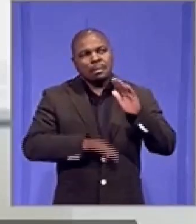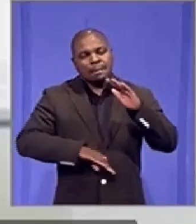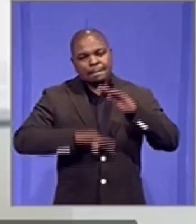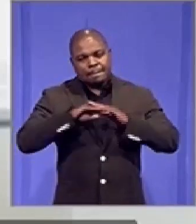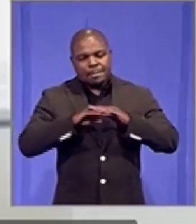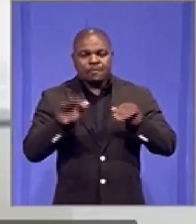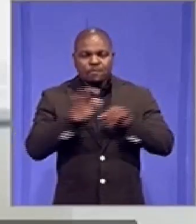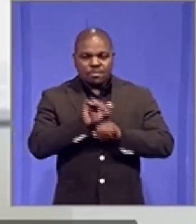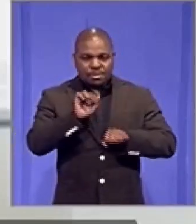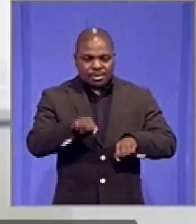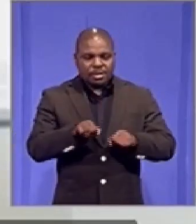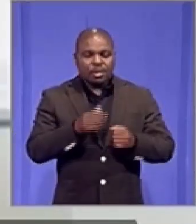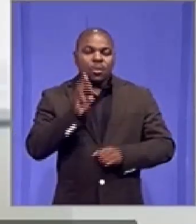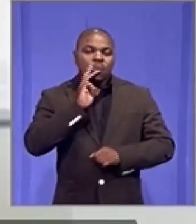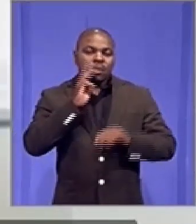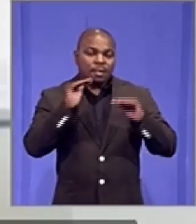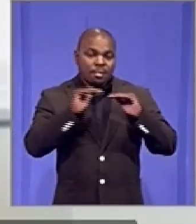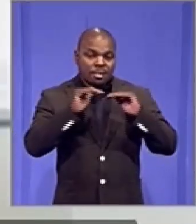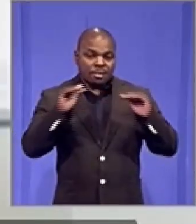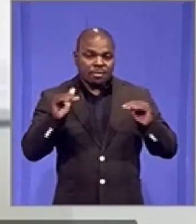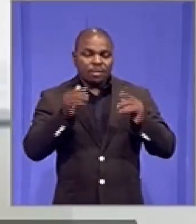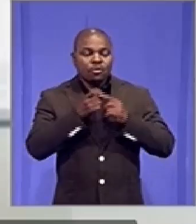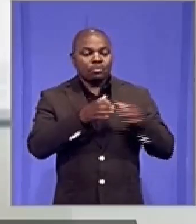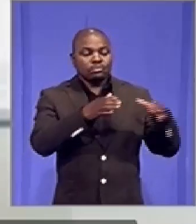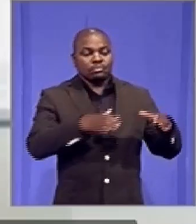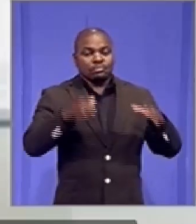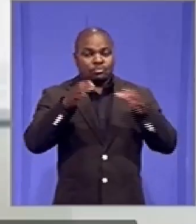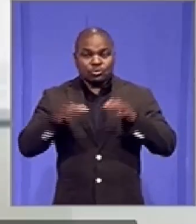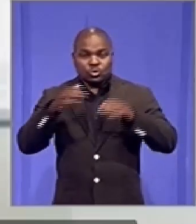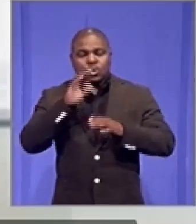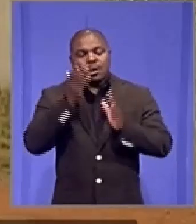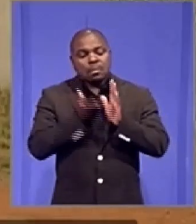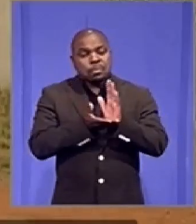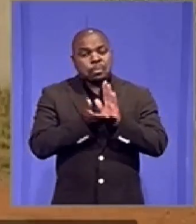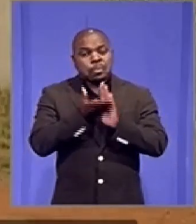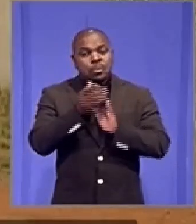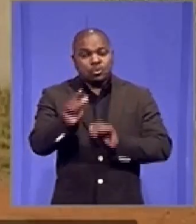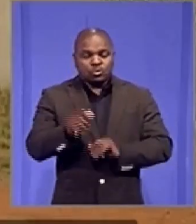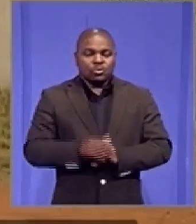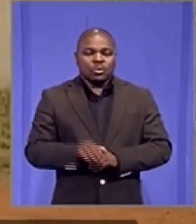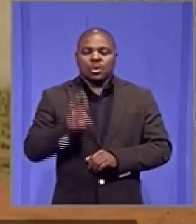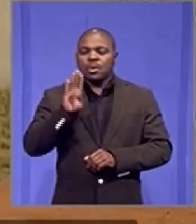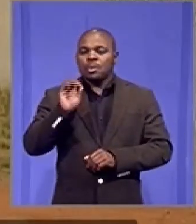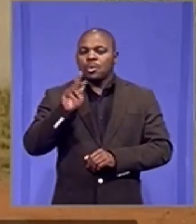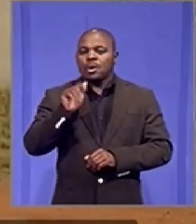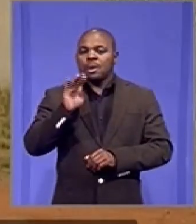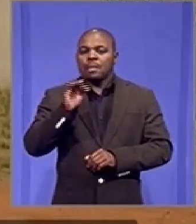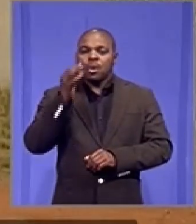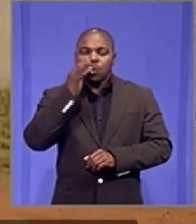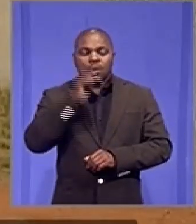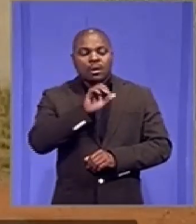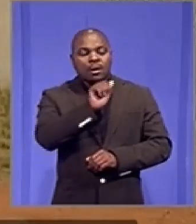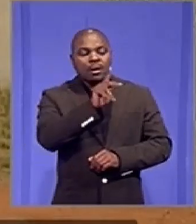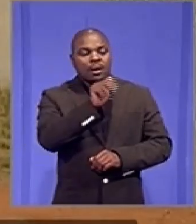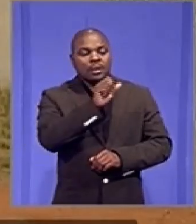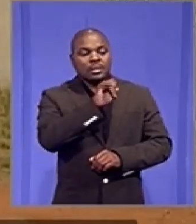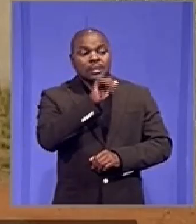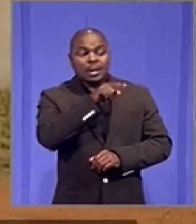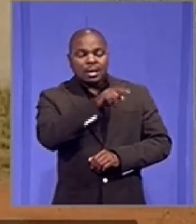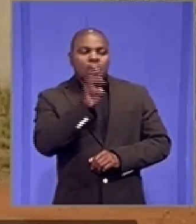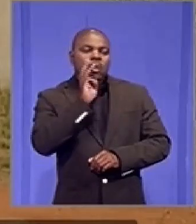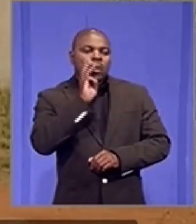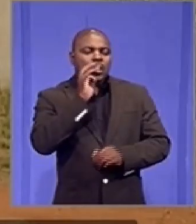capacity. The water levels in the two reservoirs are expected to pick up soon. Bokaba a reservoir ya kwa Akasia eo e neng e